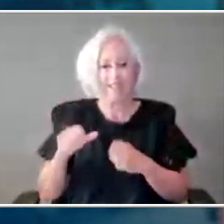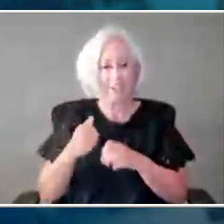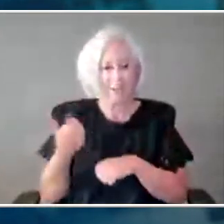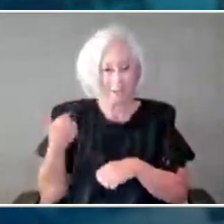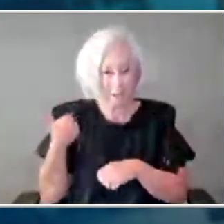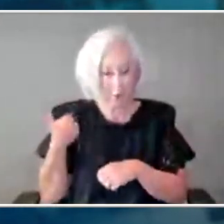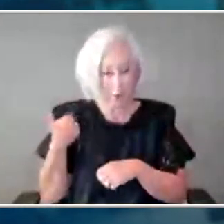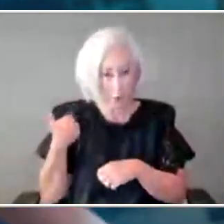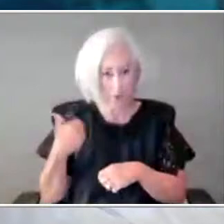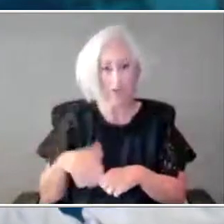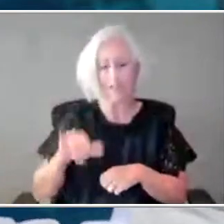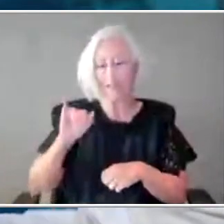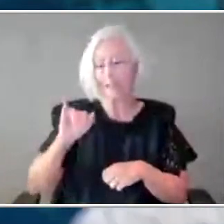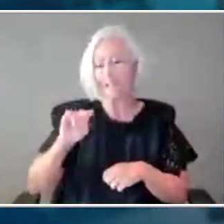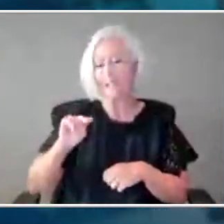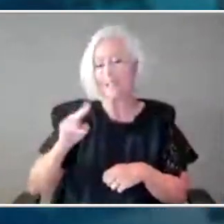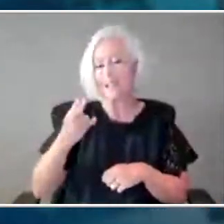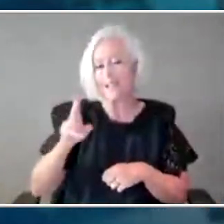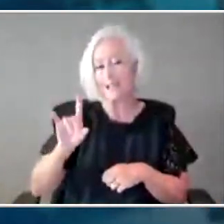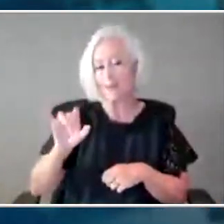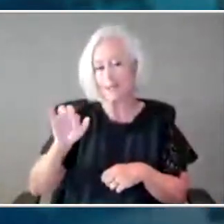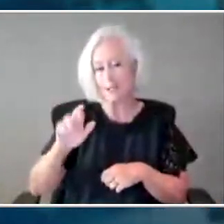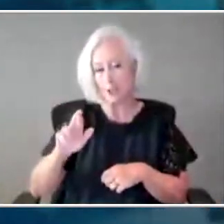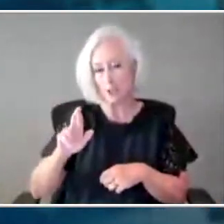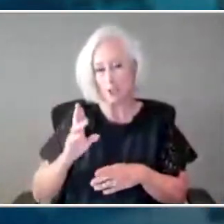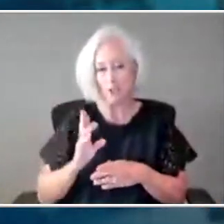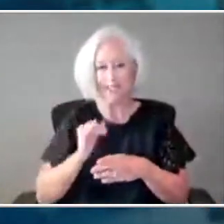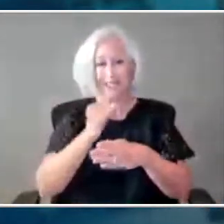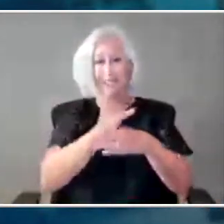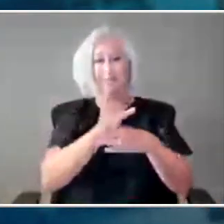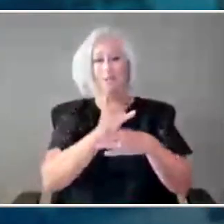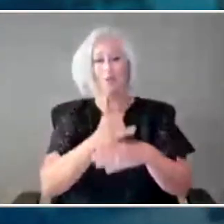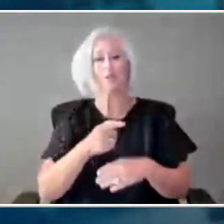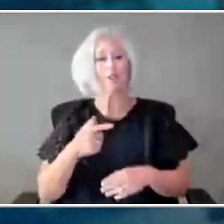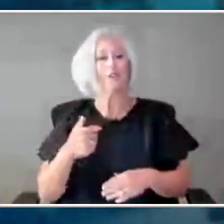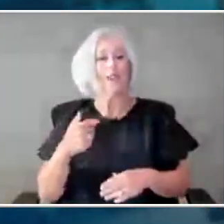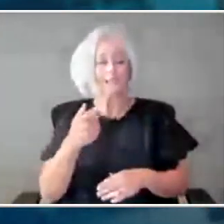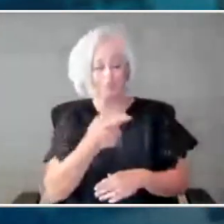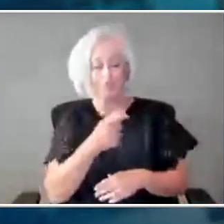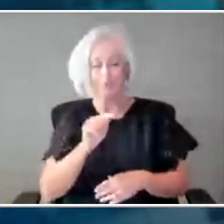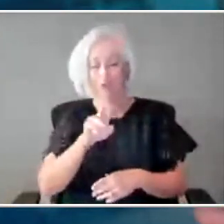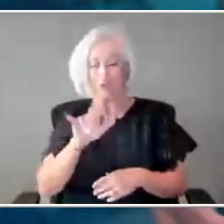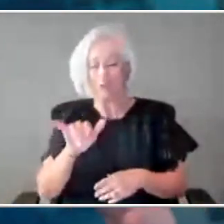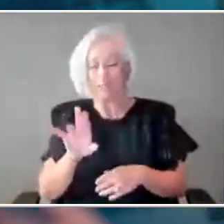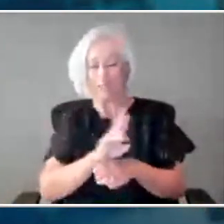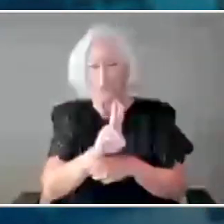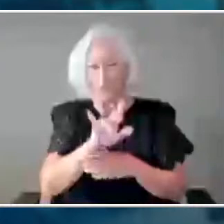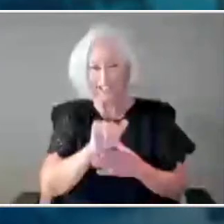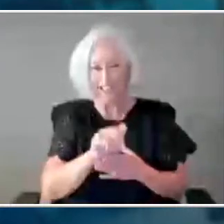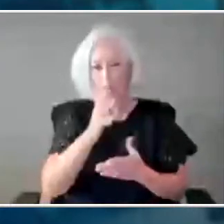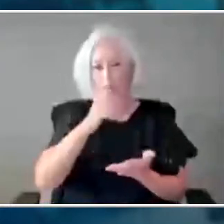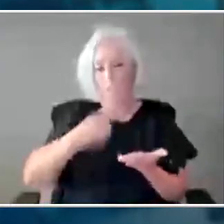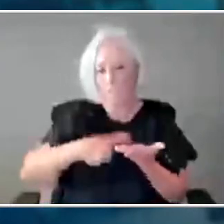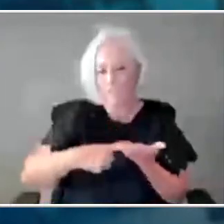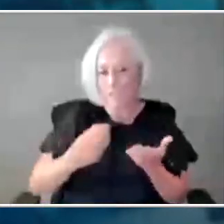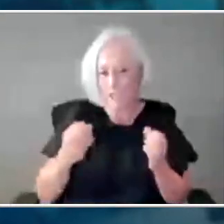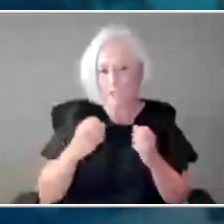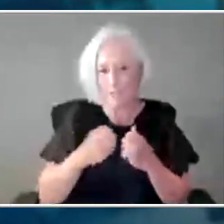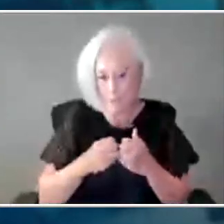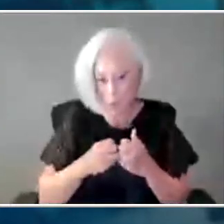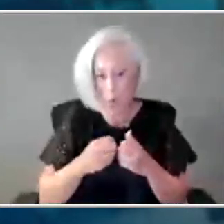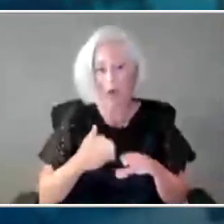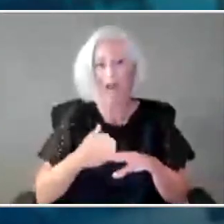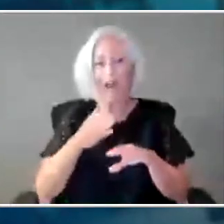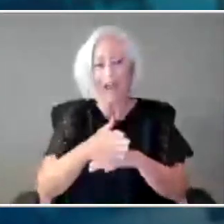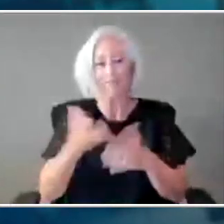taken in a maintenance setting, and Tracey's taking it, as I'm sure we'll discuss later. A drug that can be taken in a maintenance setting after we complete the